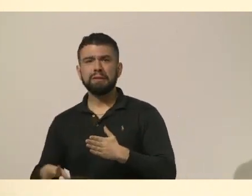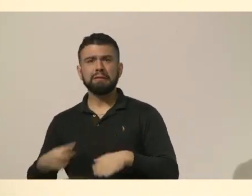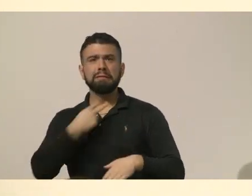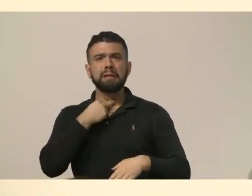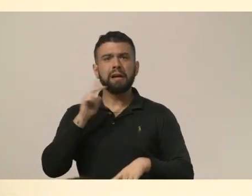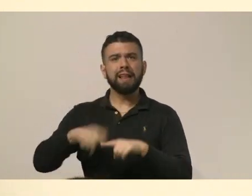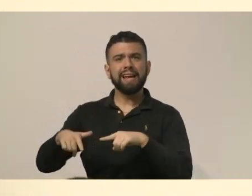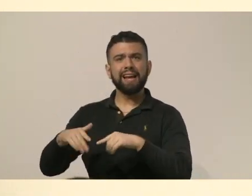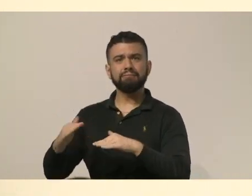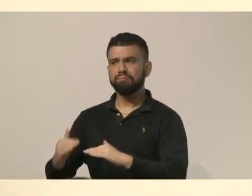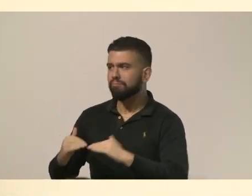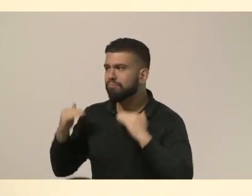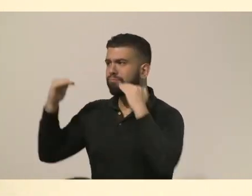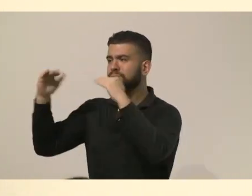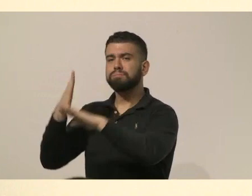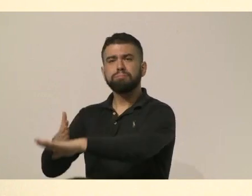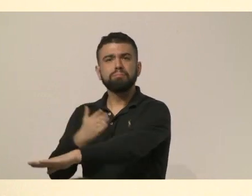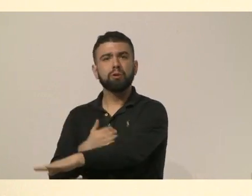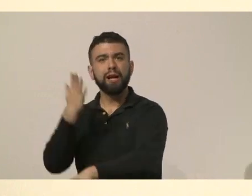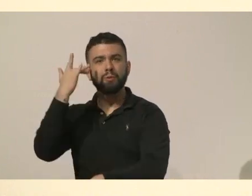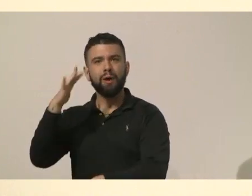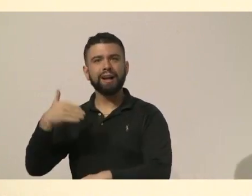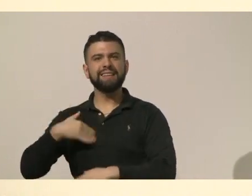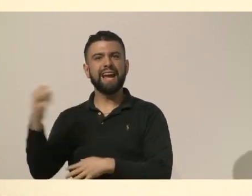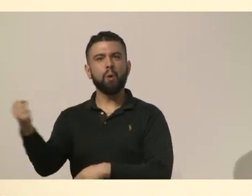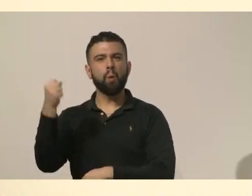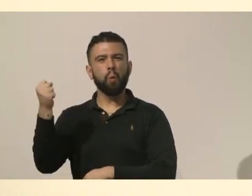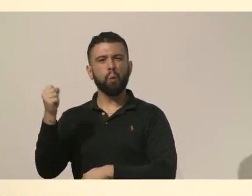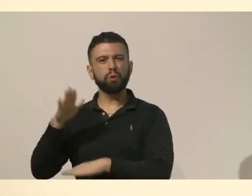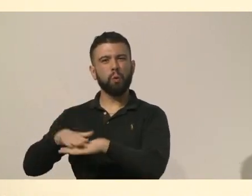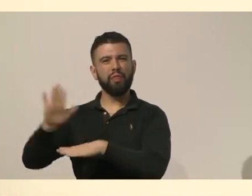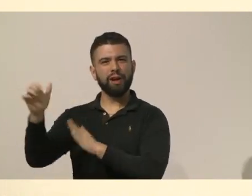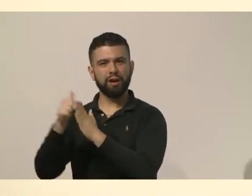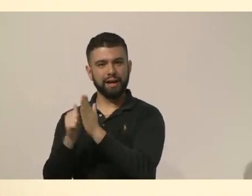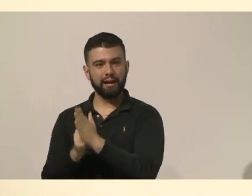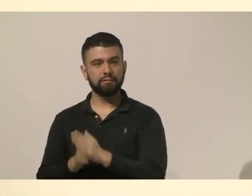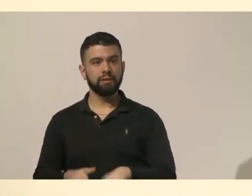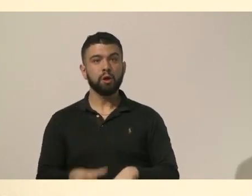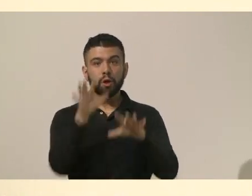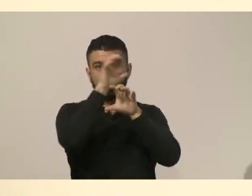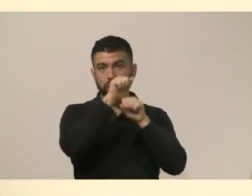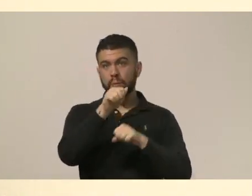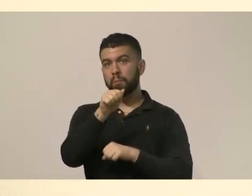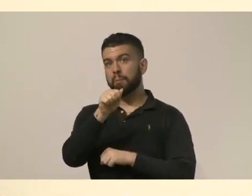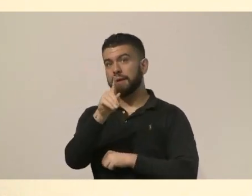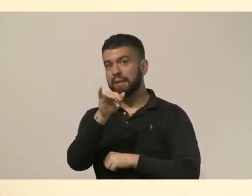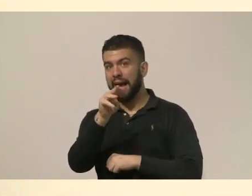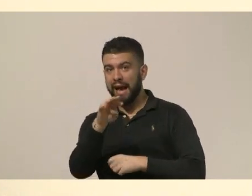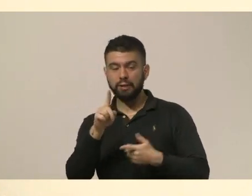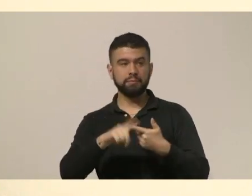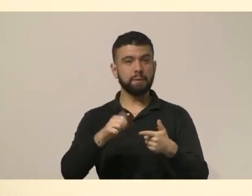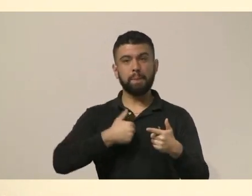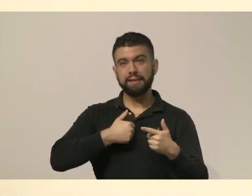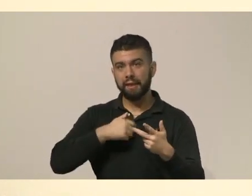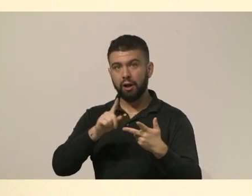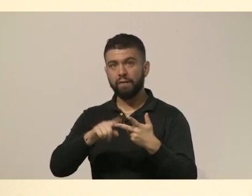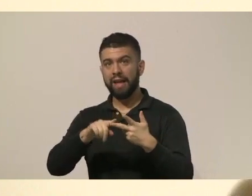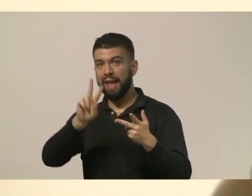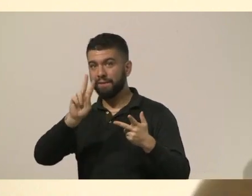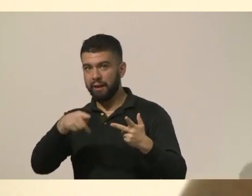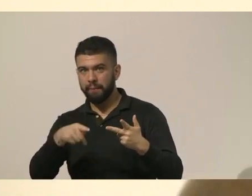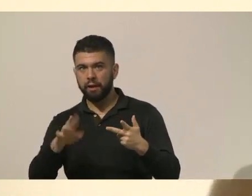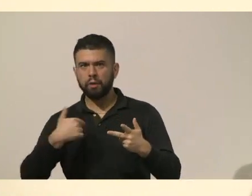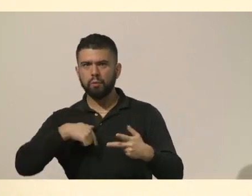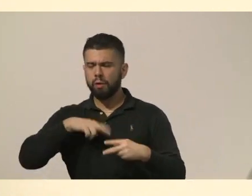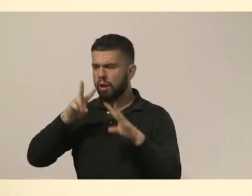of unnecessary holds on their accounts. So the President Adams, myself, and Vice President Erfan started looking at the student accounts in